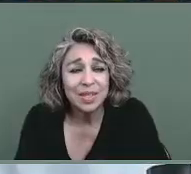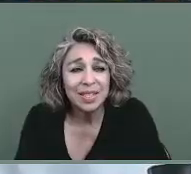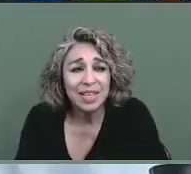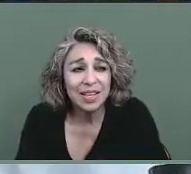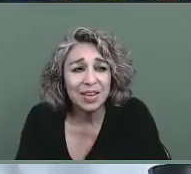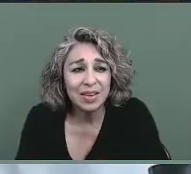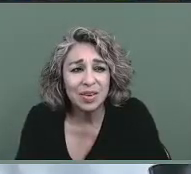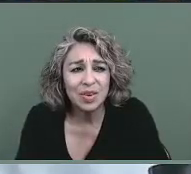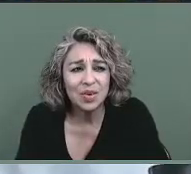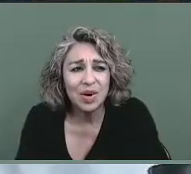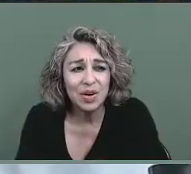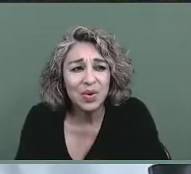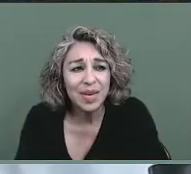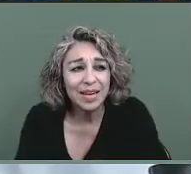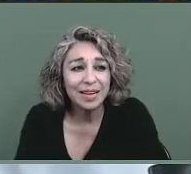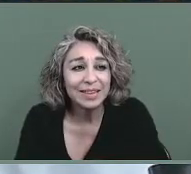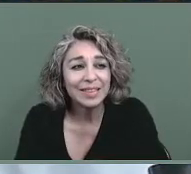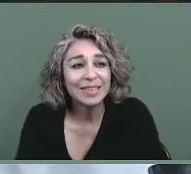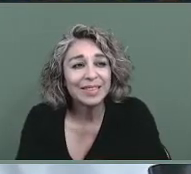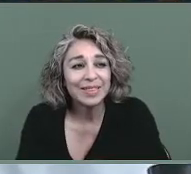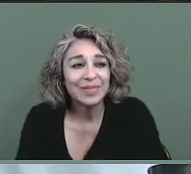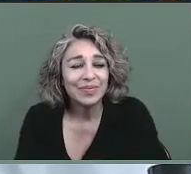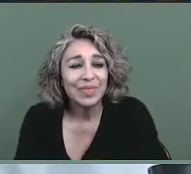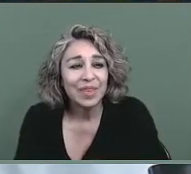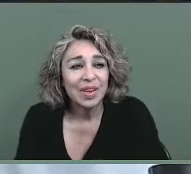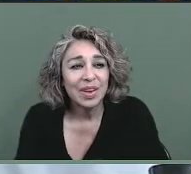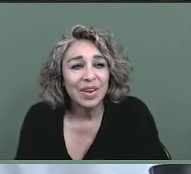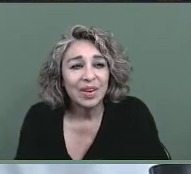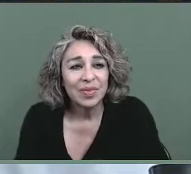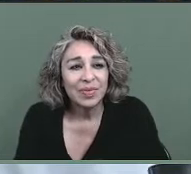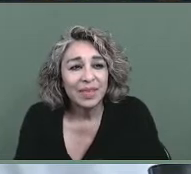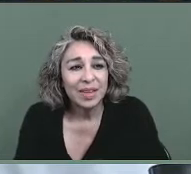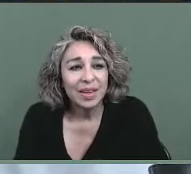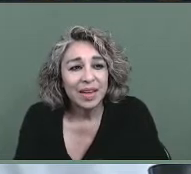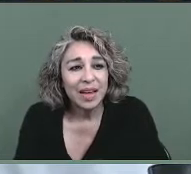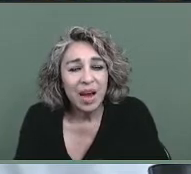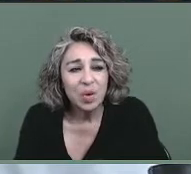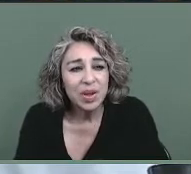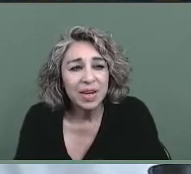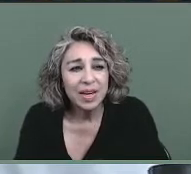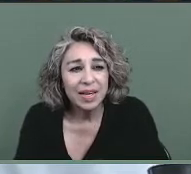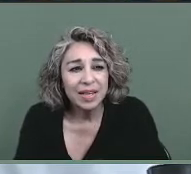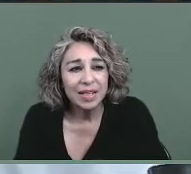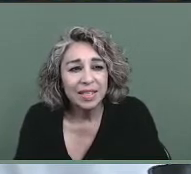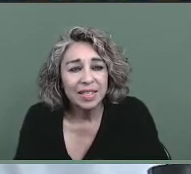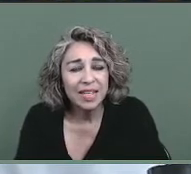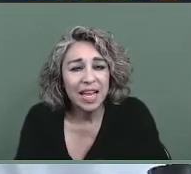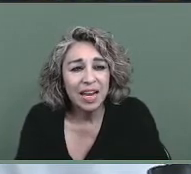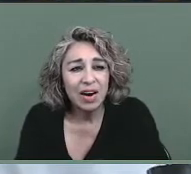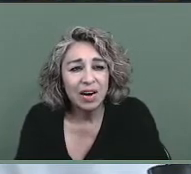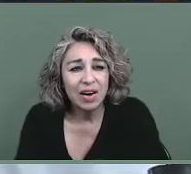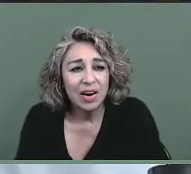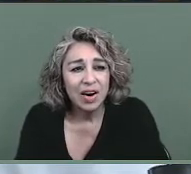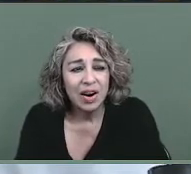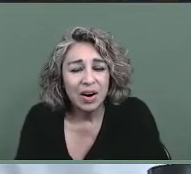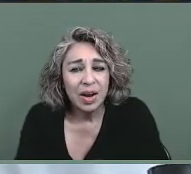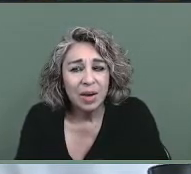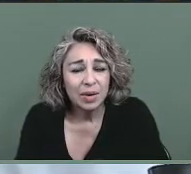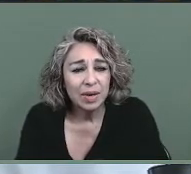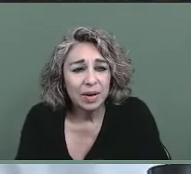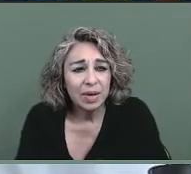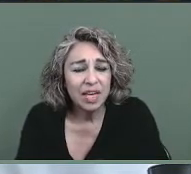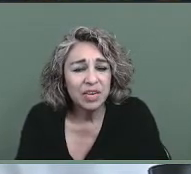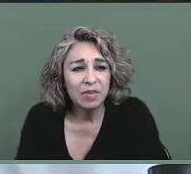what is it thing you are doing how are you gonna take our